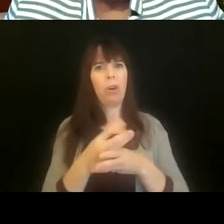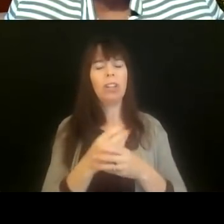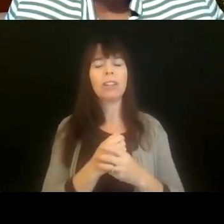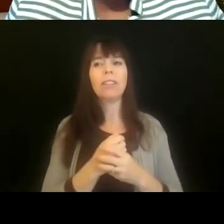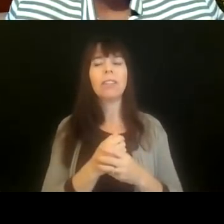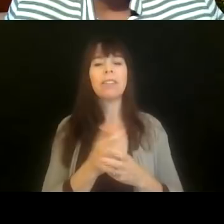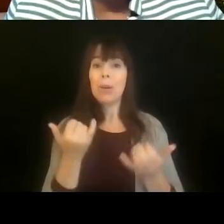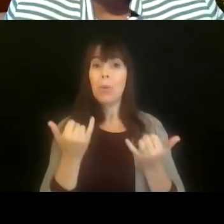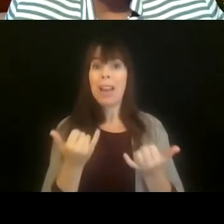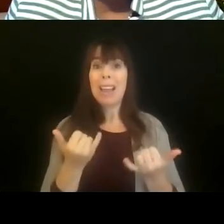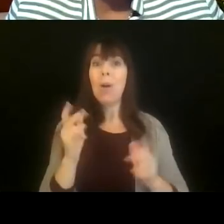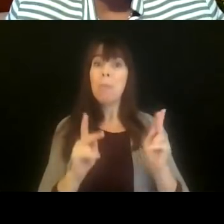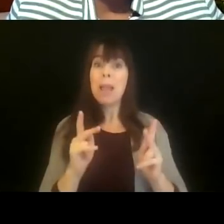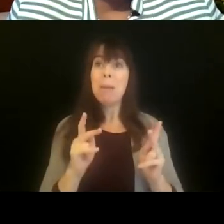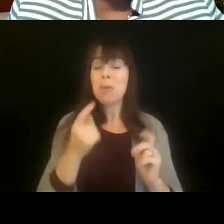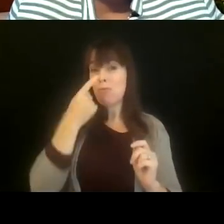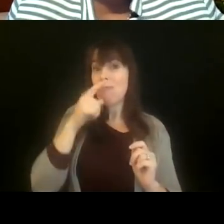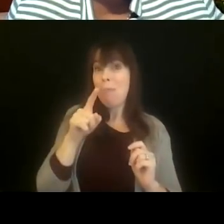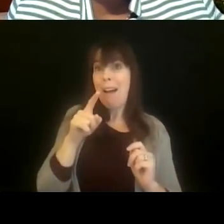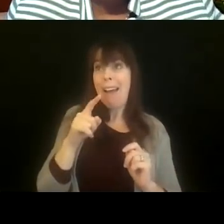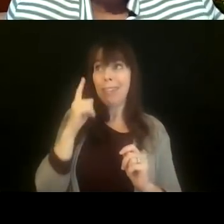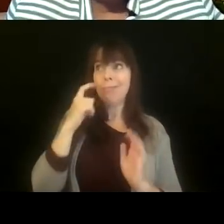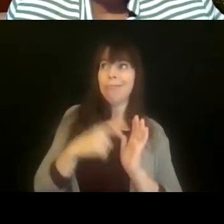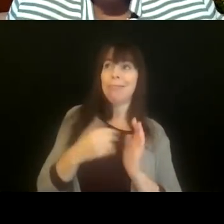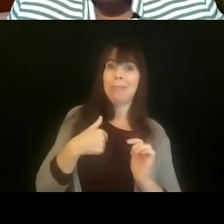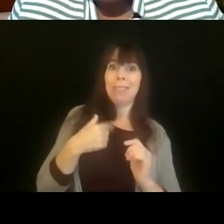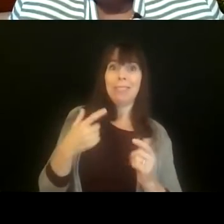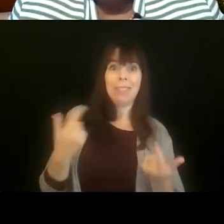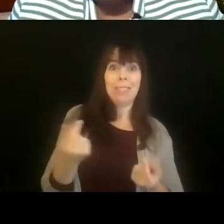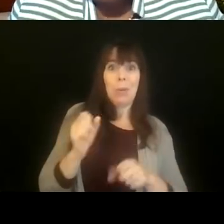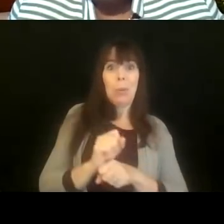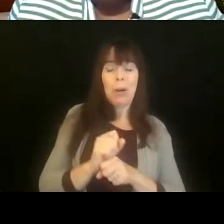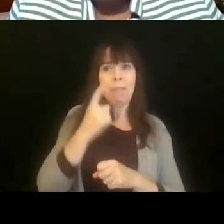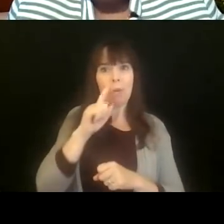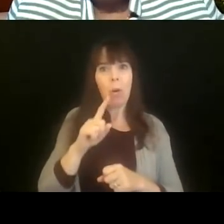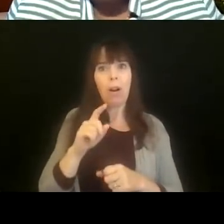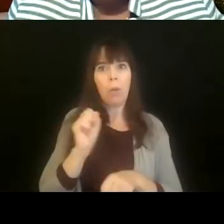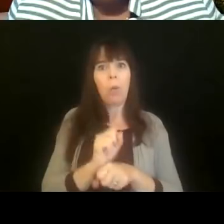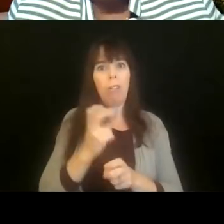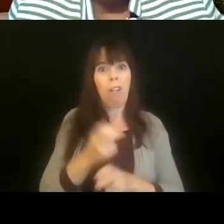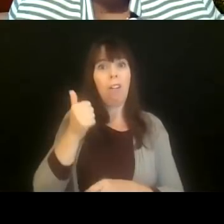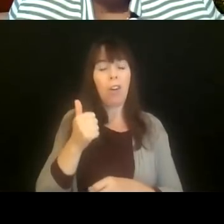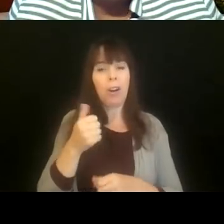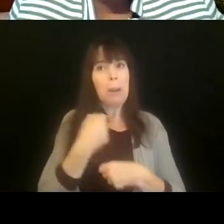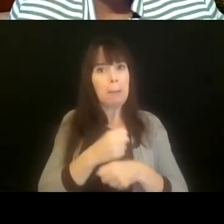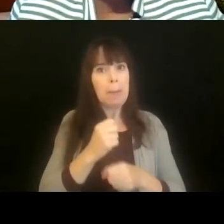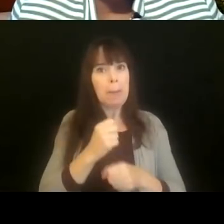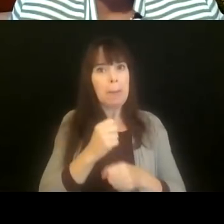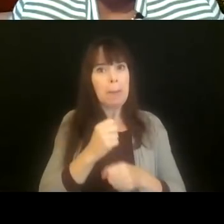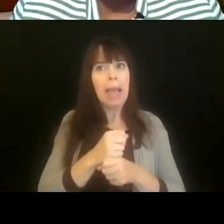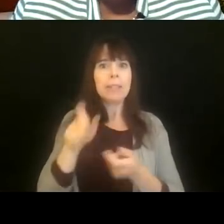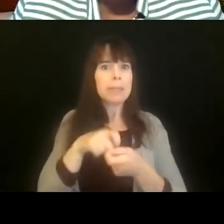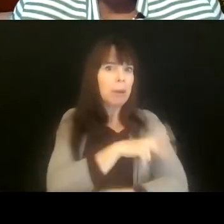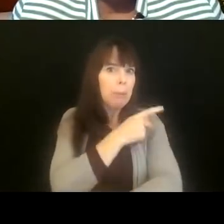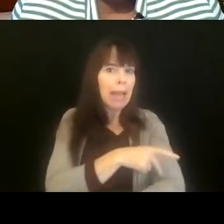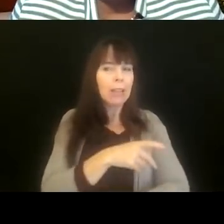now, people wouldn't mind a little recognition for going that extra step, making that certain patient or that